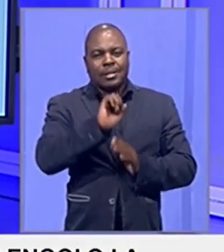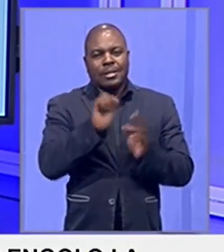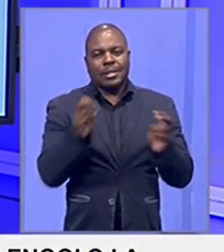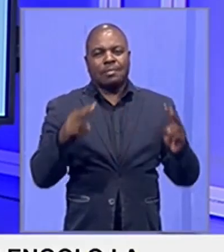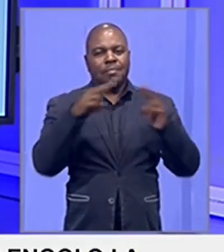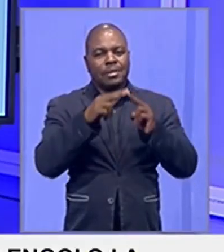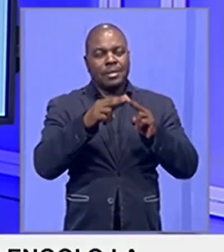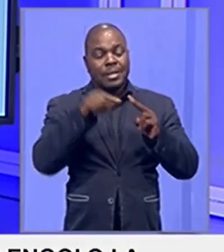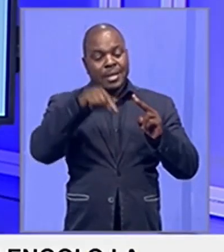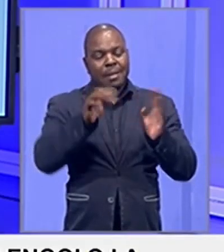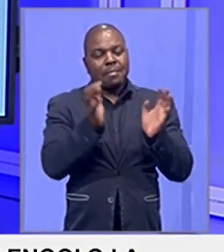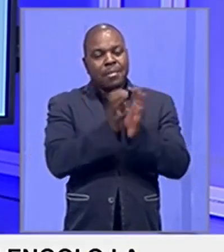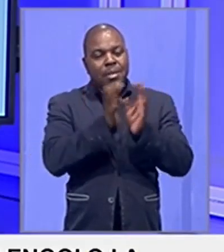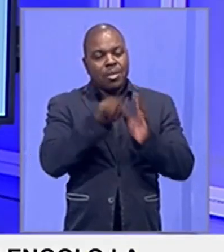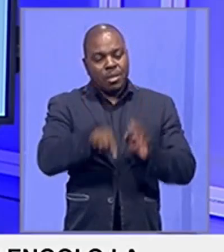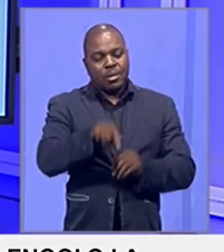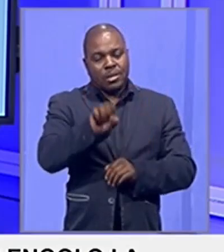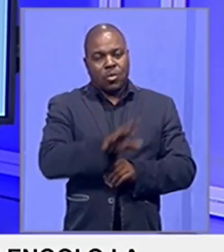Borwa ka kgwedi ya Phato monongwaha.